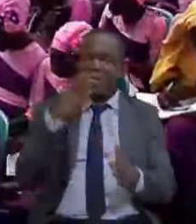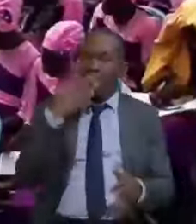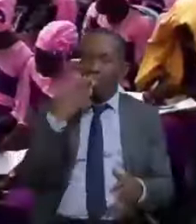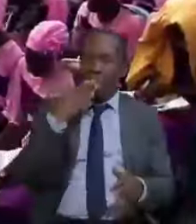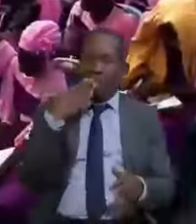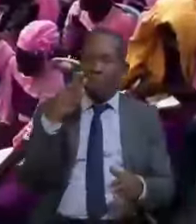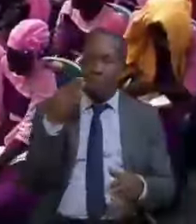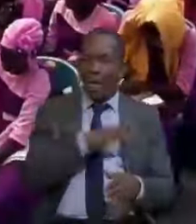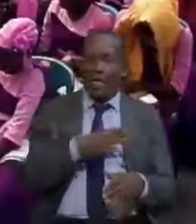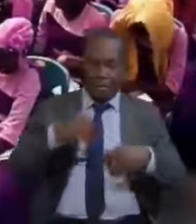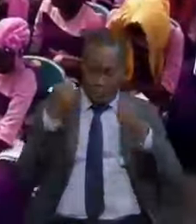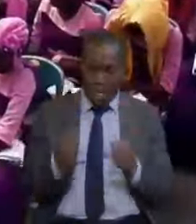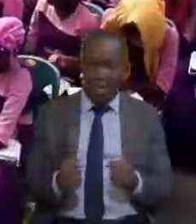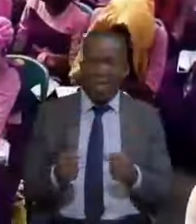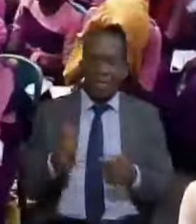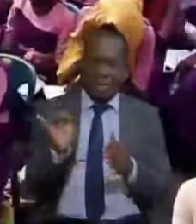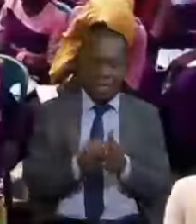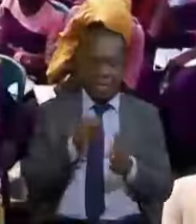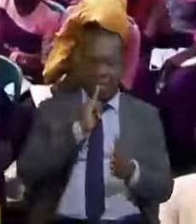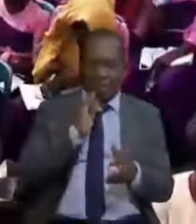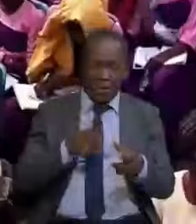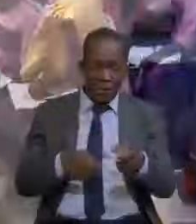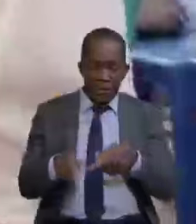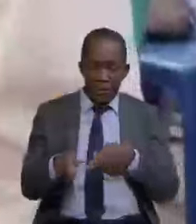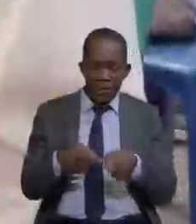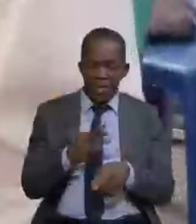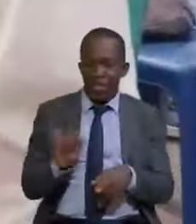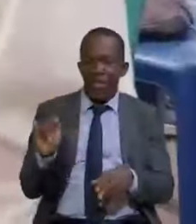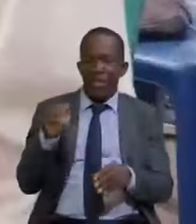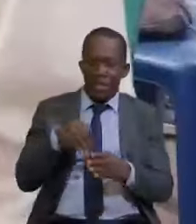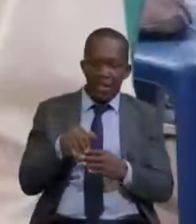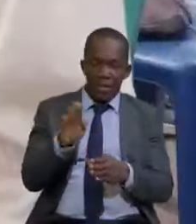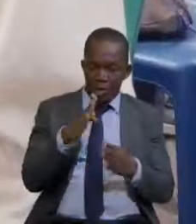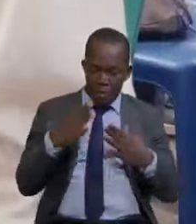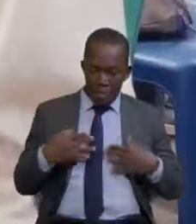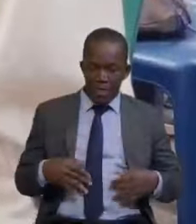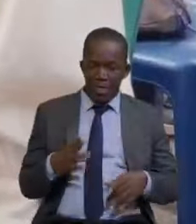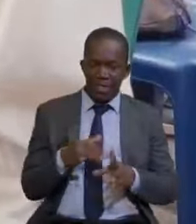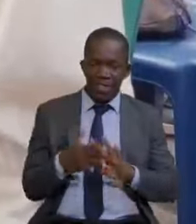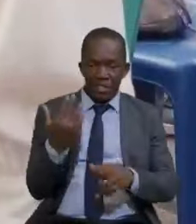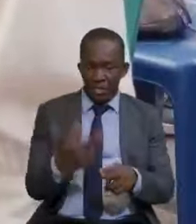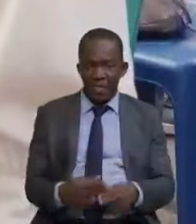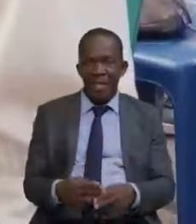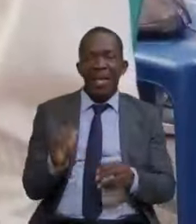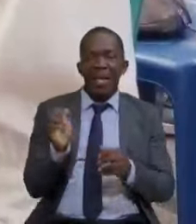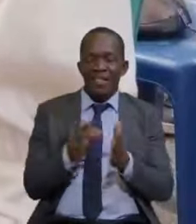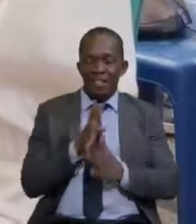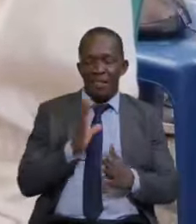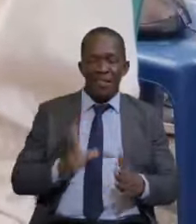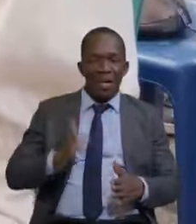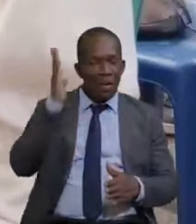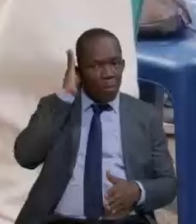he, Christ, will reign every part of your life in Jesus' name. He will reign